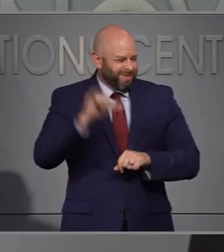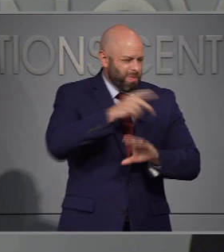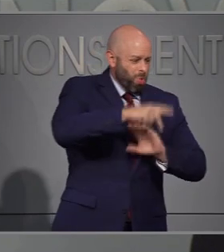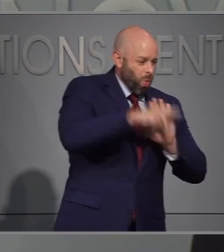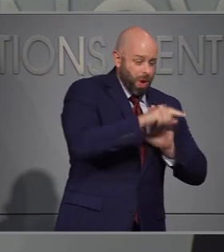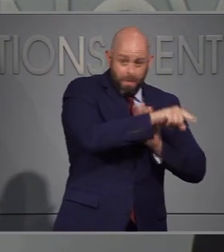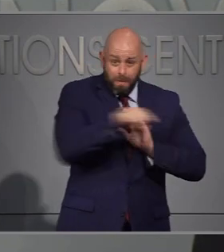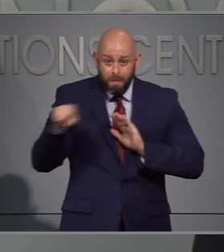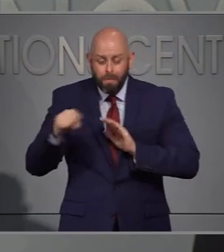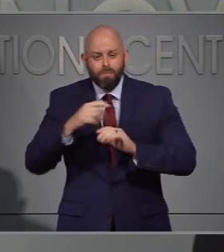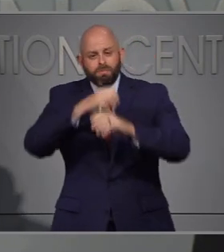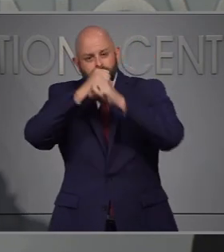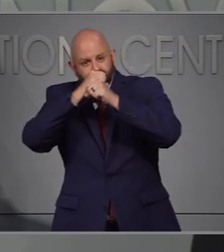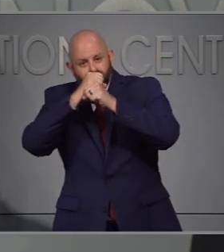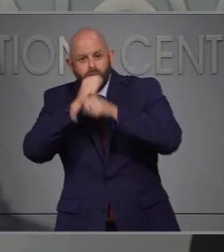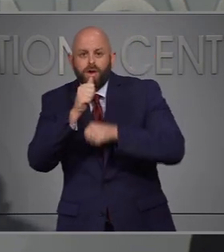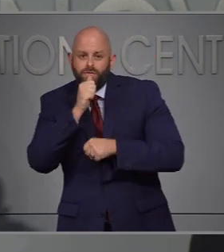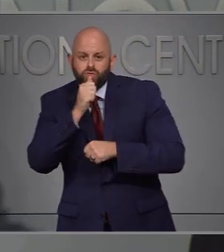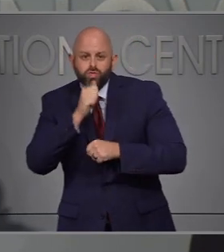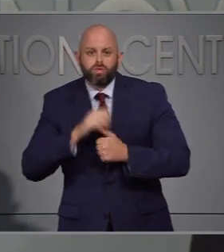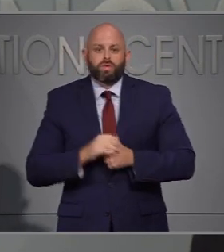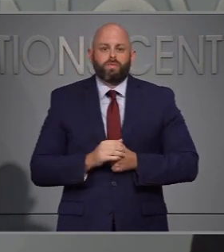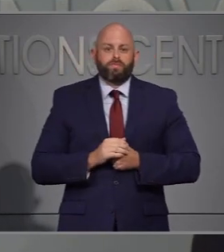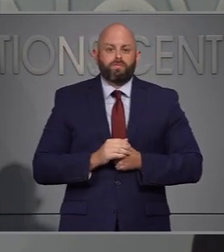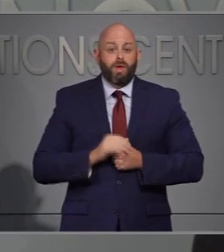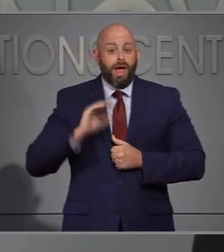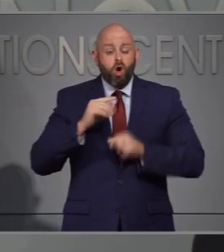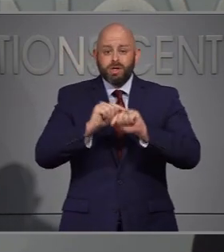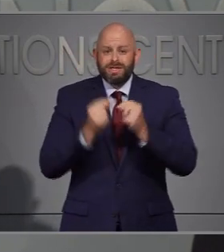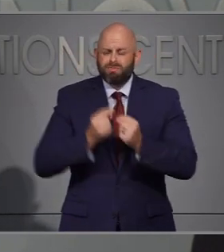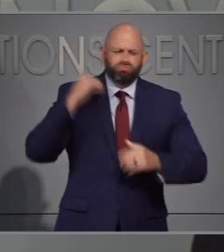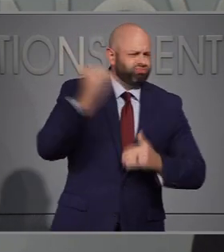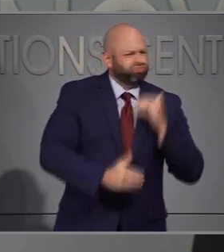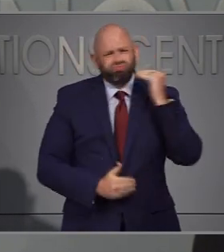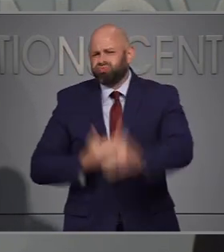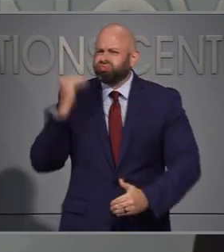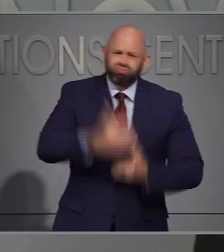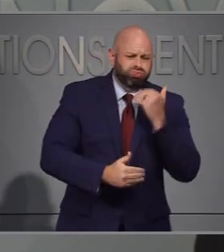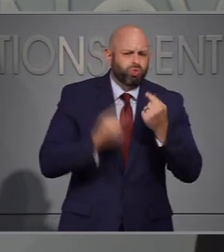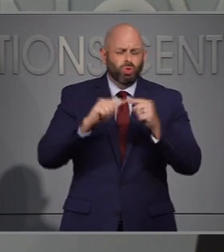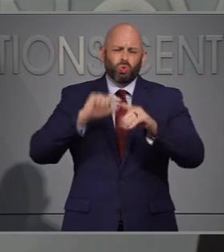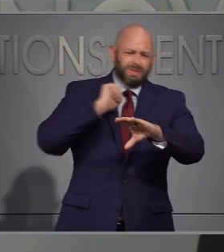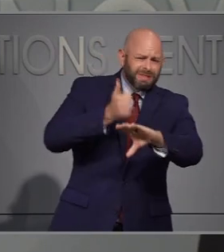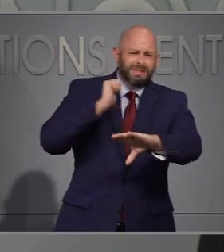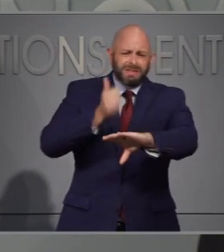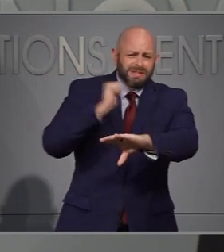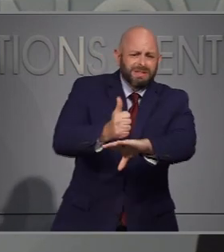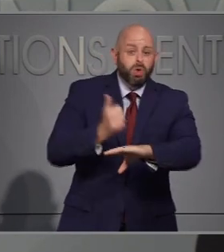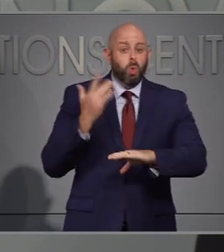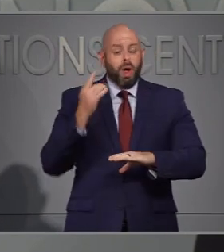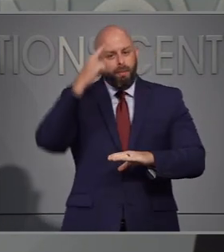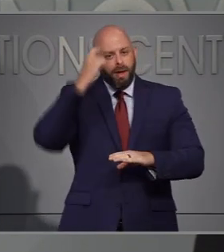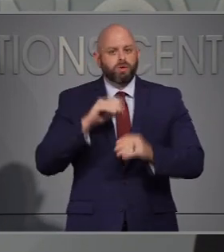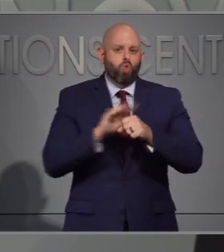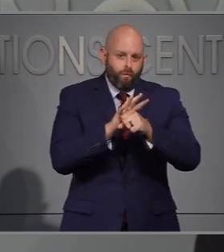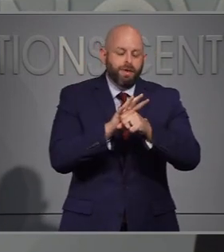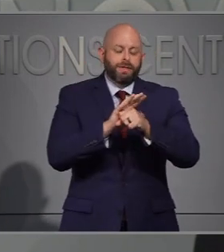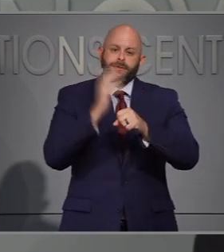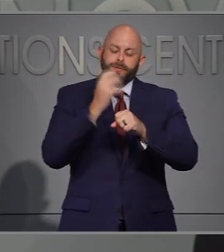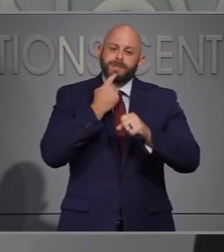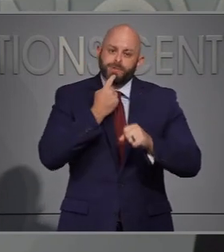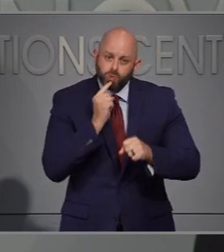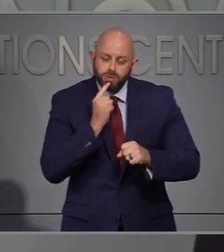of schedule as the team fast-tracked this statewide expansion in response to the COVID-19